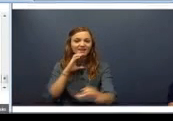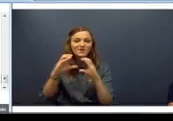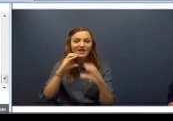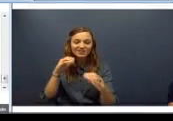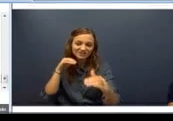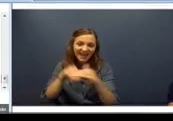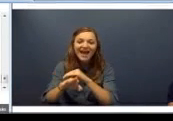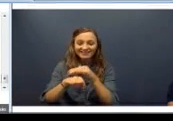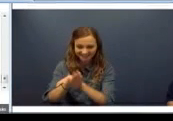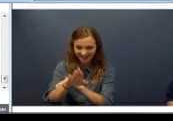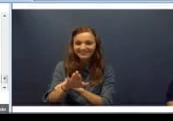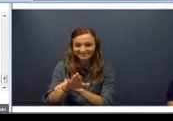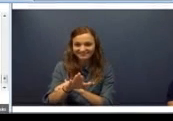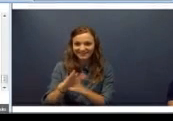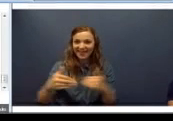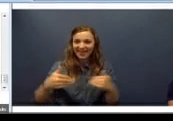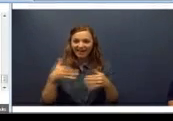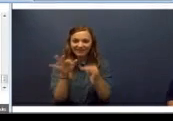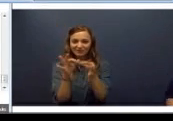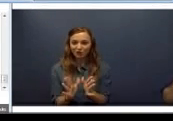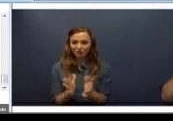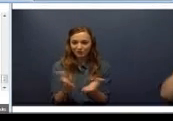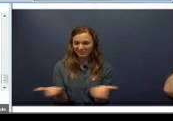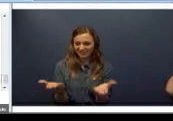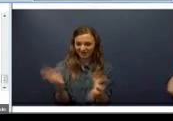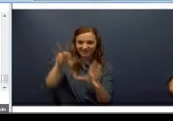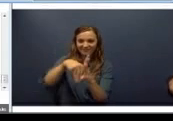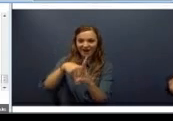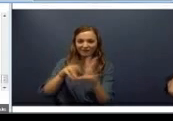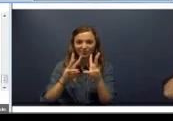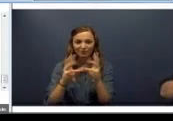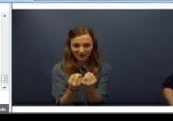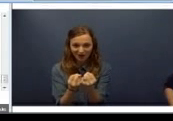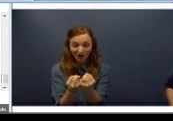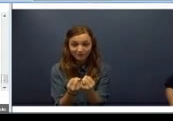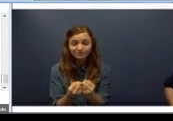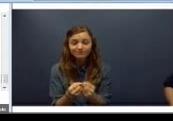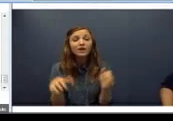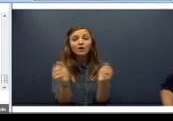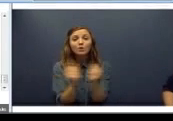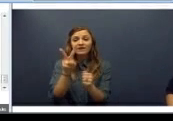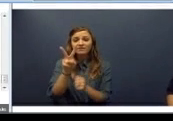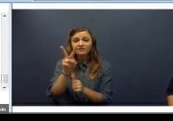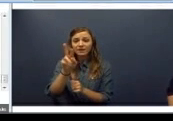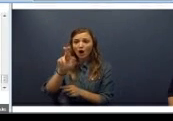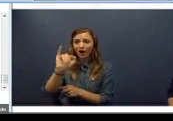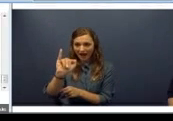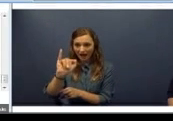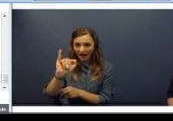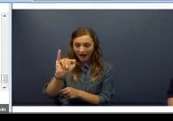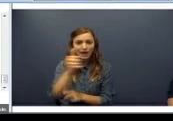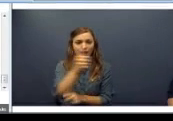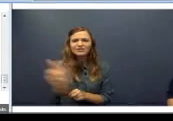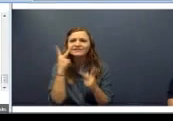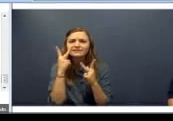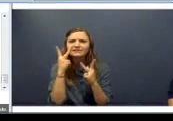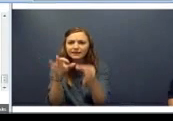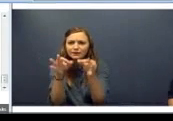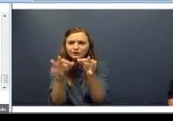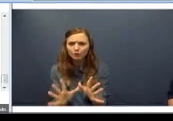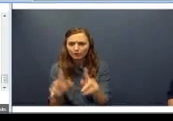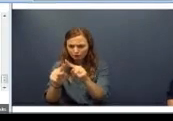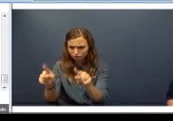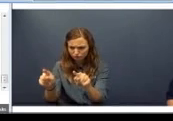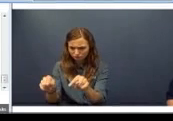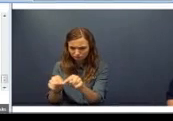how we're using communication access or interpreters in this webinar. Now, with VRI, you're seeing